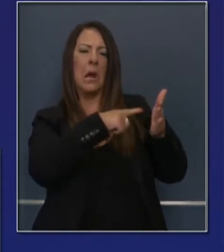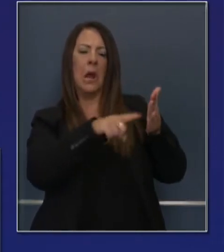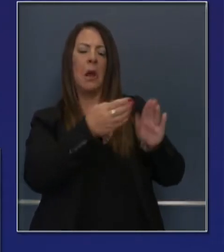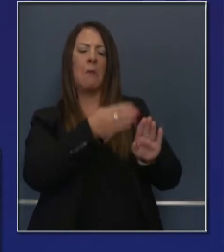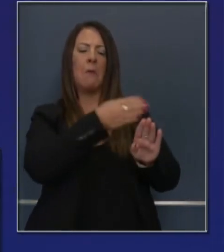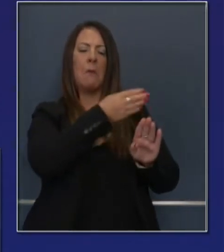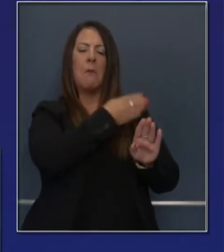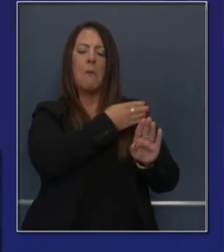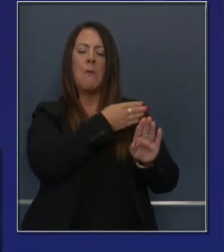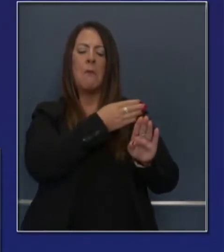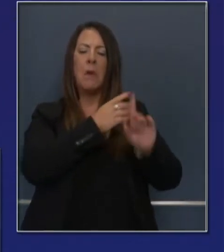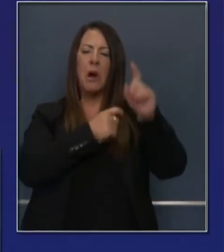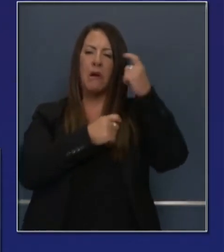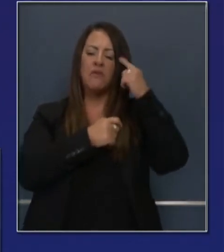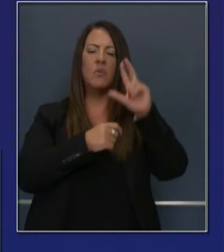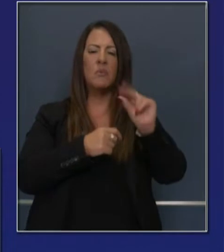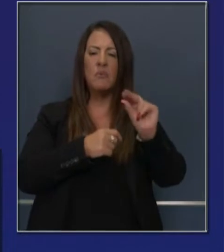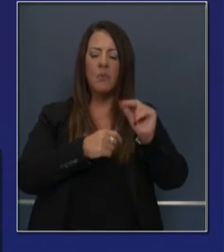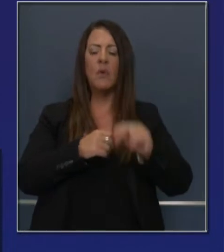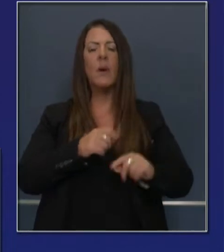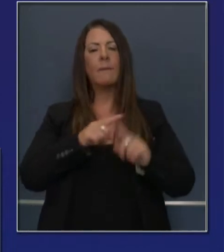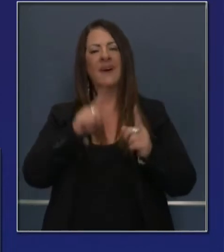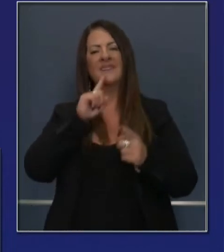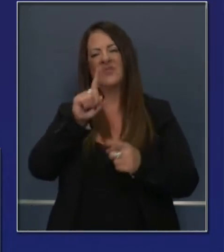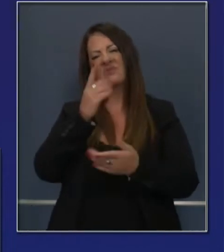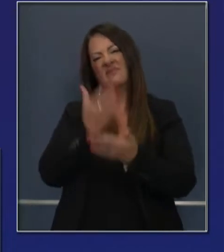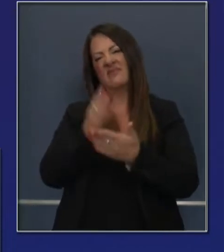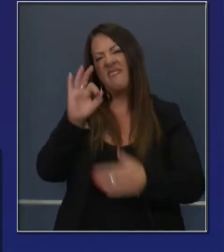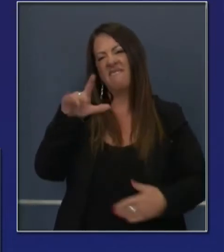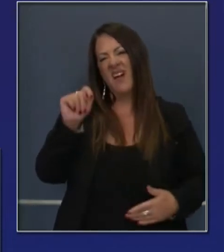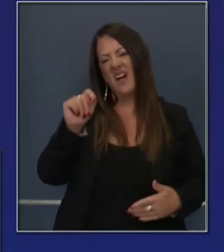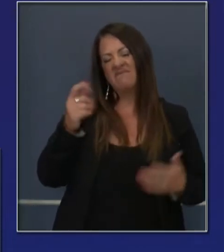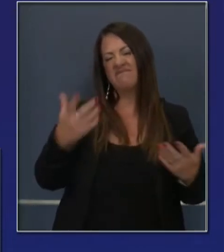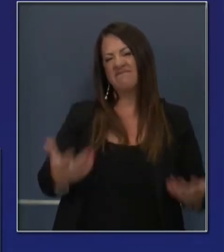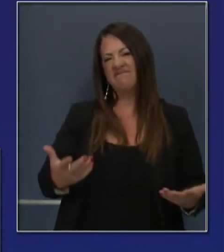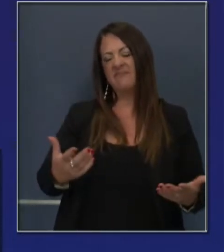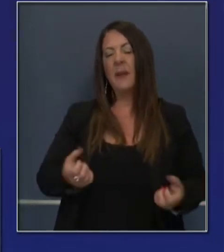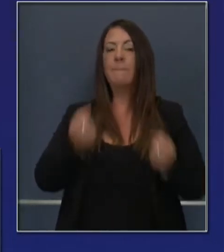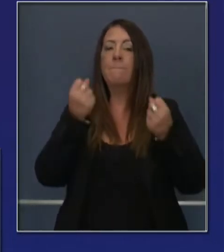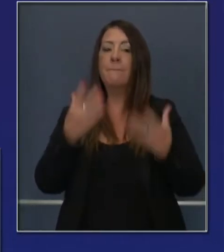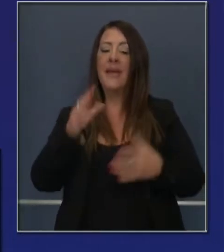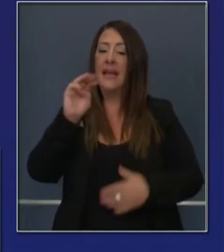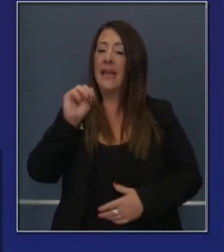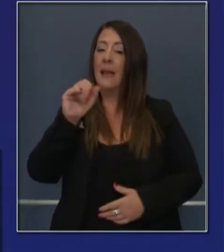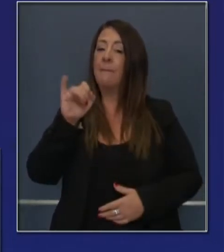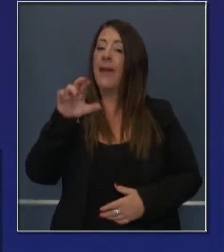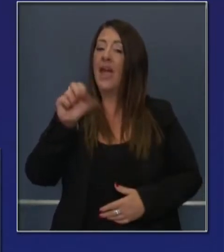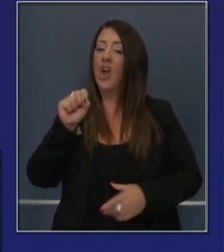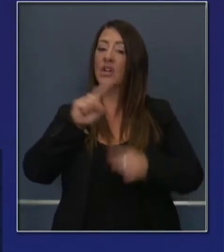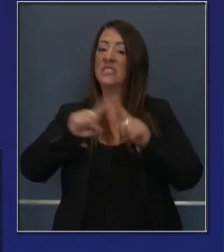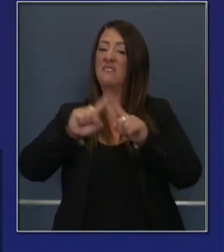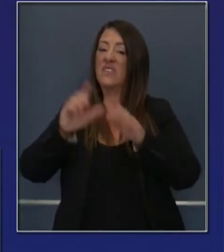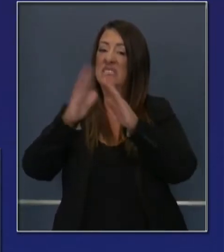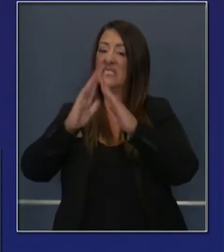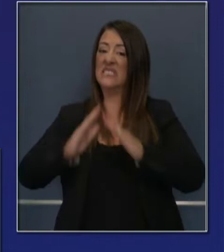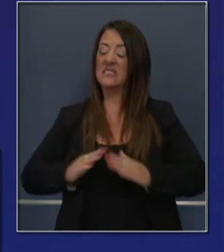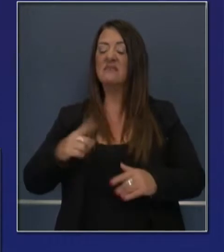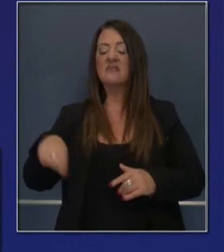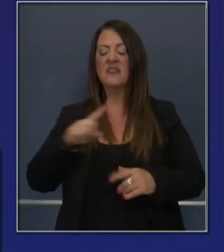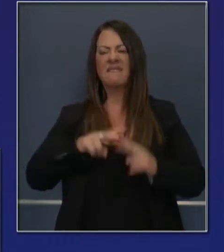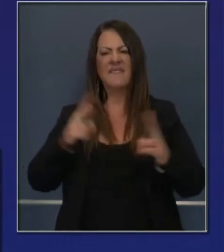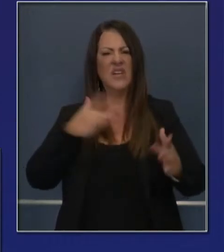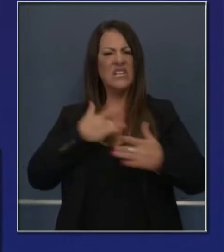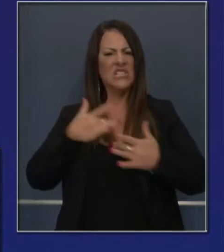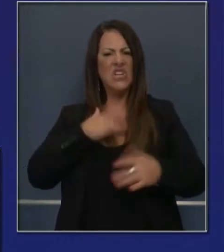just factual. It has been focus of mayors primarily and county officials